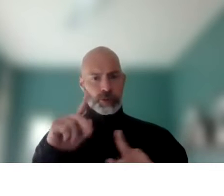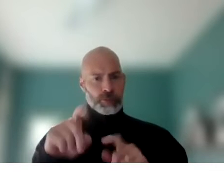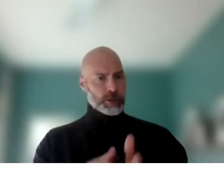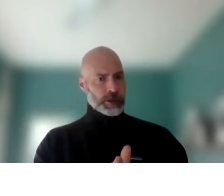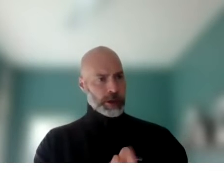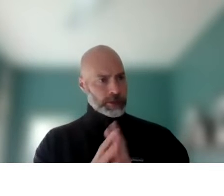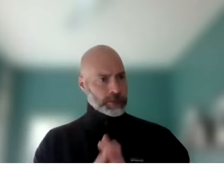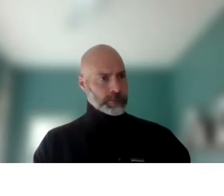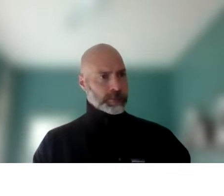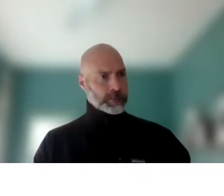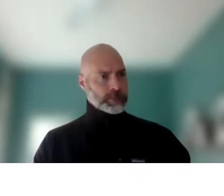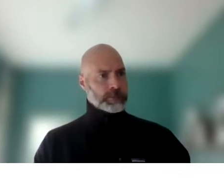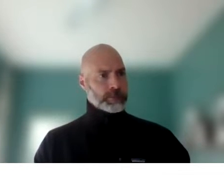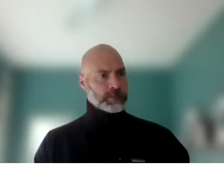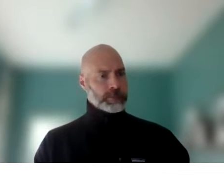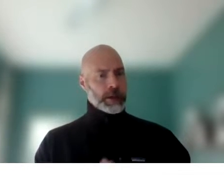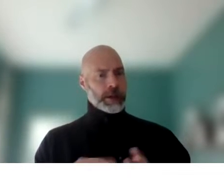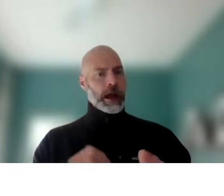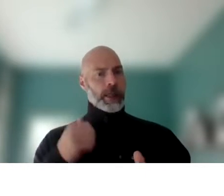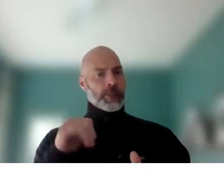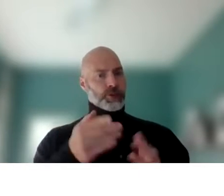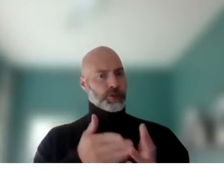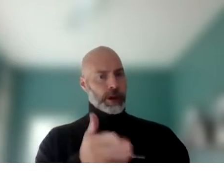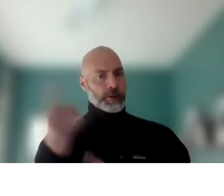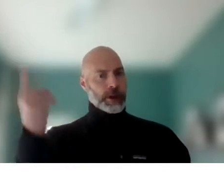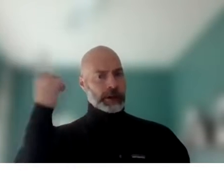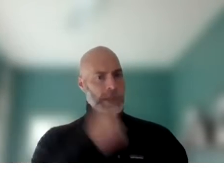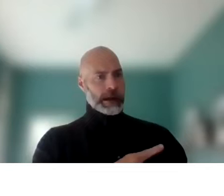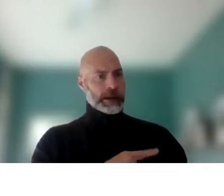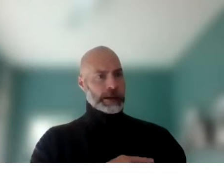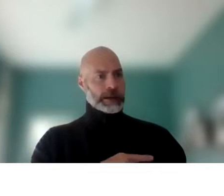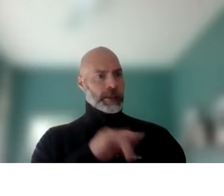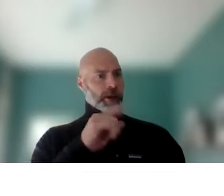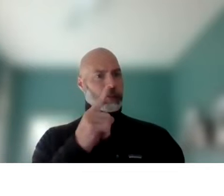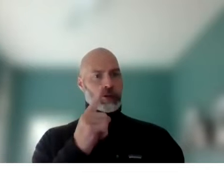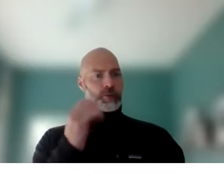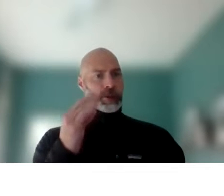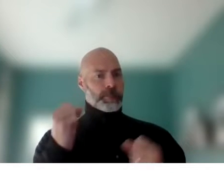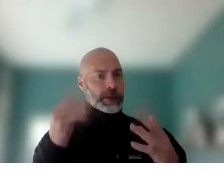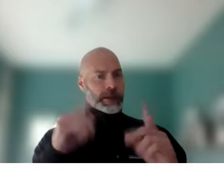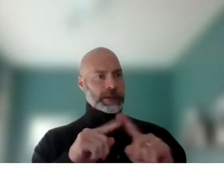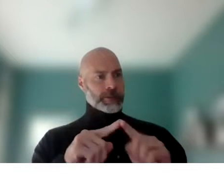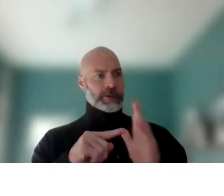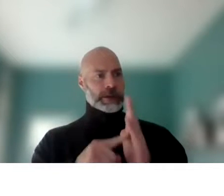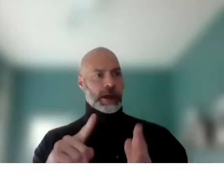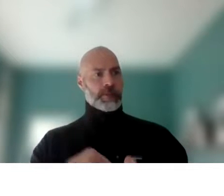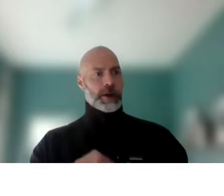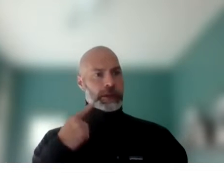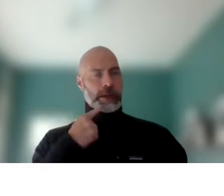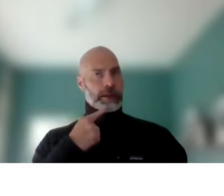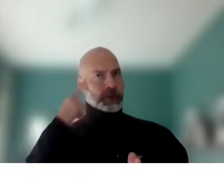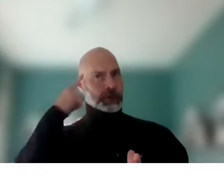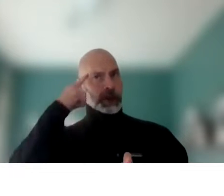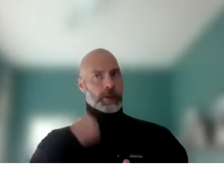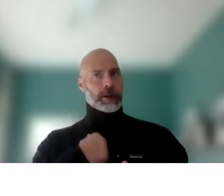flow. There was no questions asked on that side of things. And throughout the day, that was just one of the many different signs where I